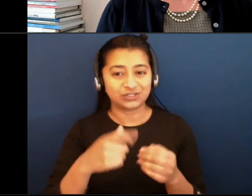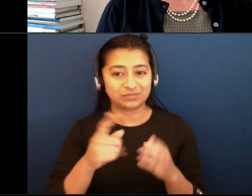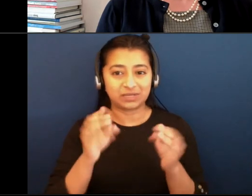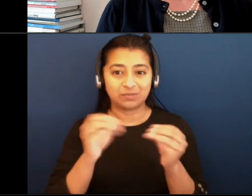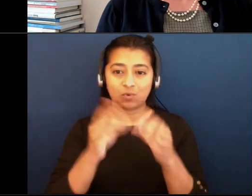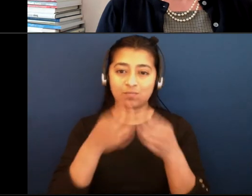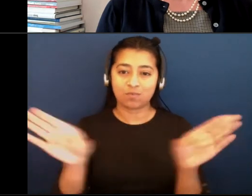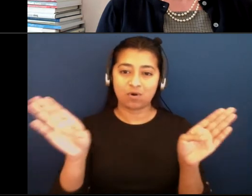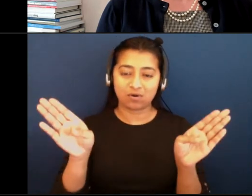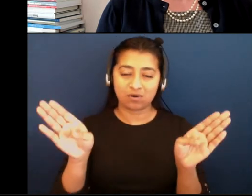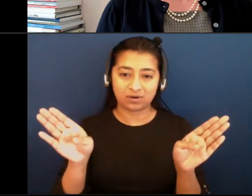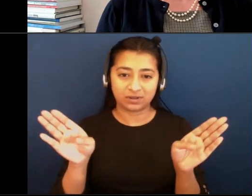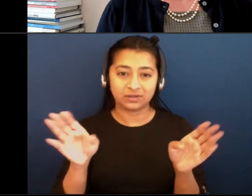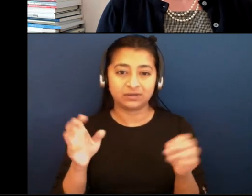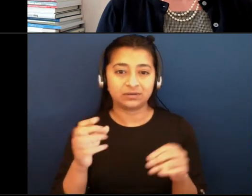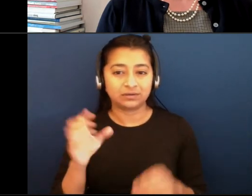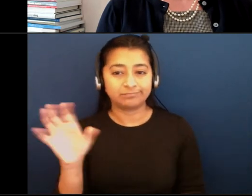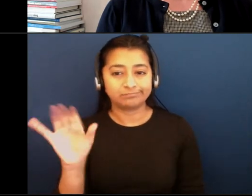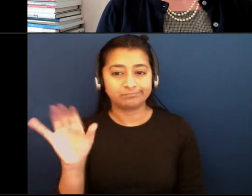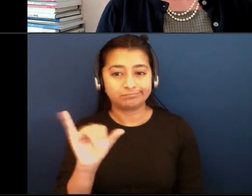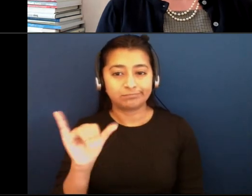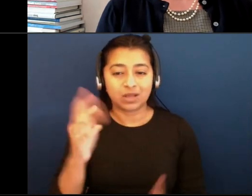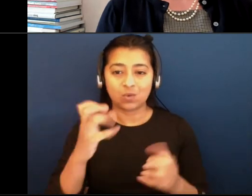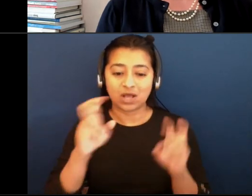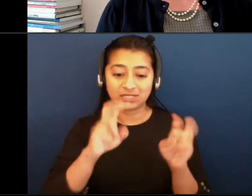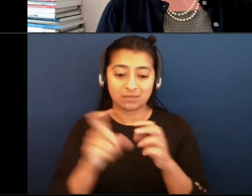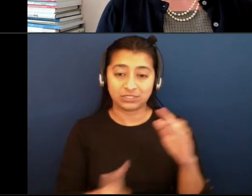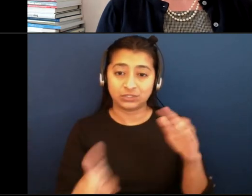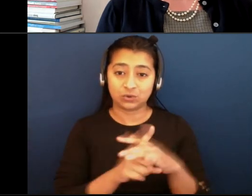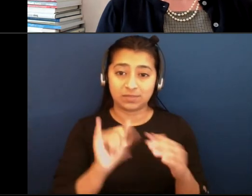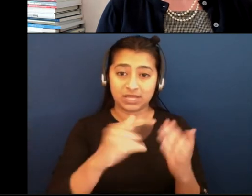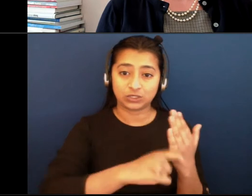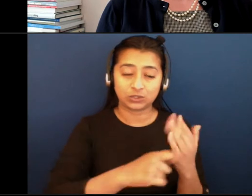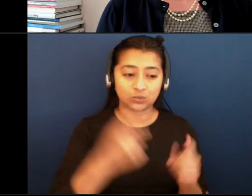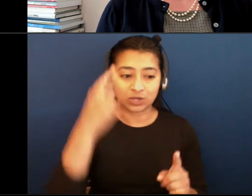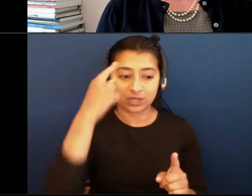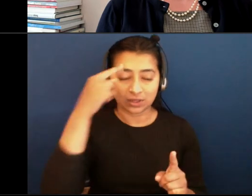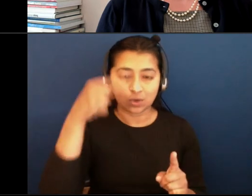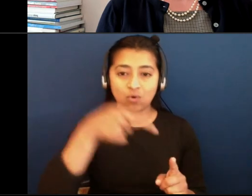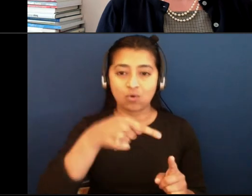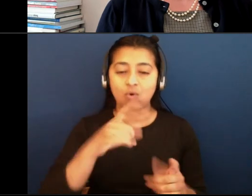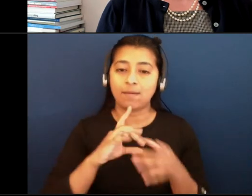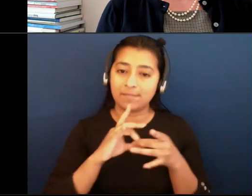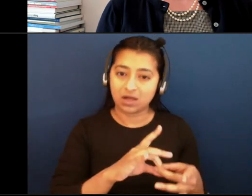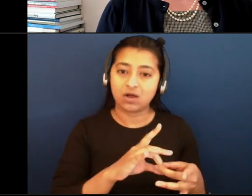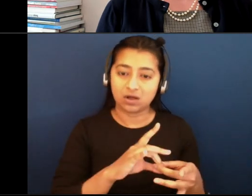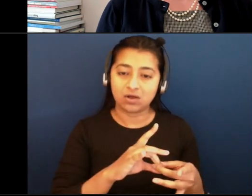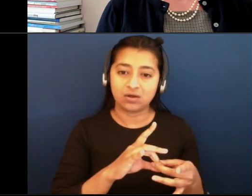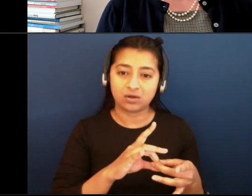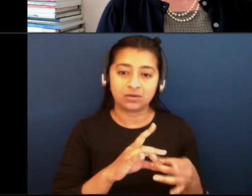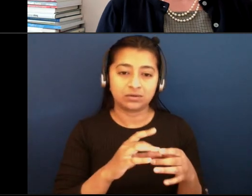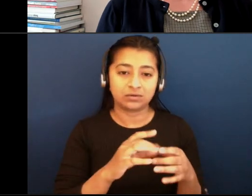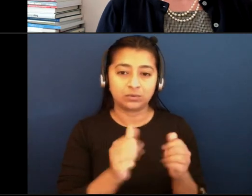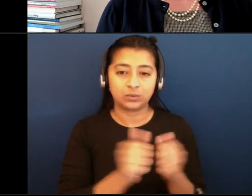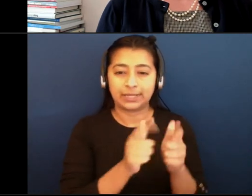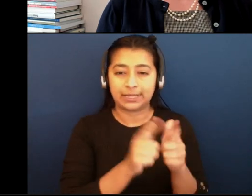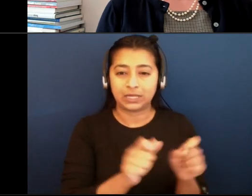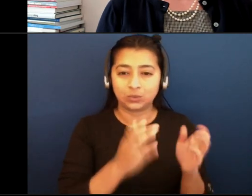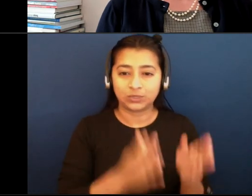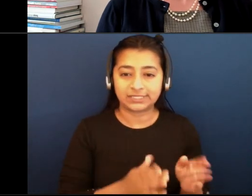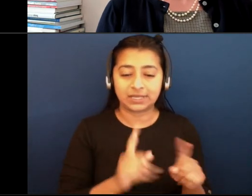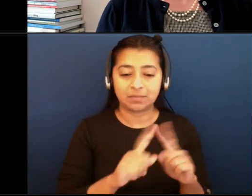want topics to appear in the journal that we think belong in the under the eyes of linguists, but that might